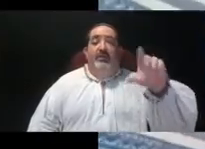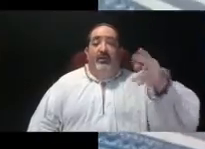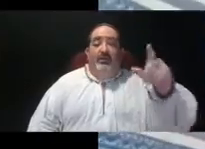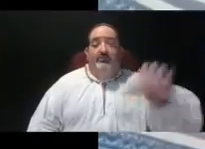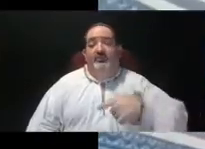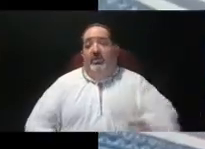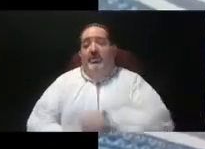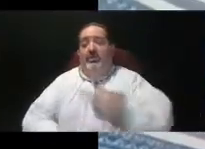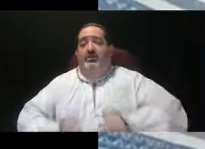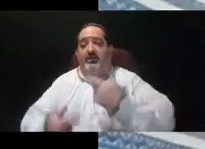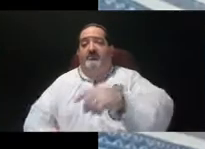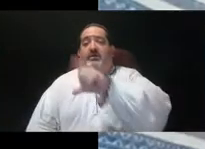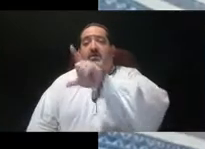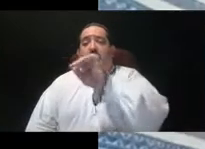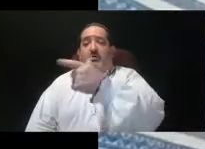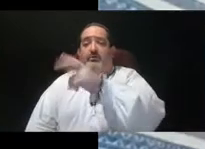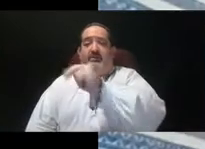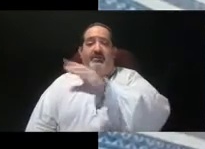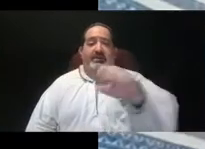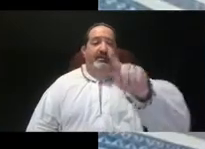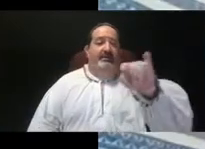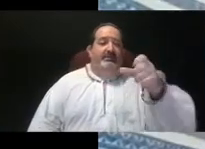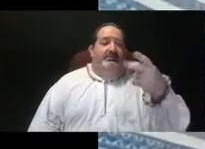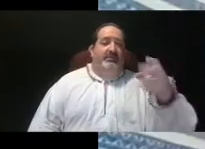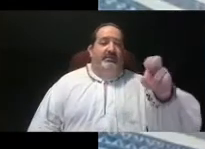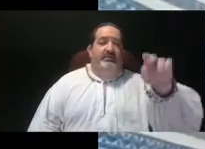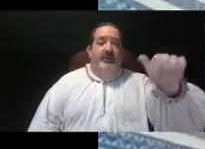Long live their Excellencies, Logan and Tina.